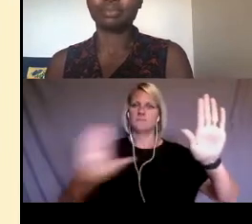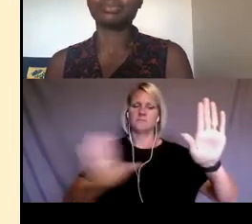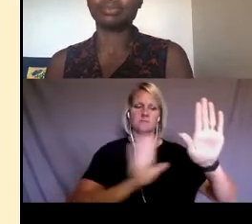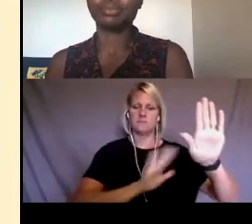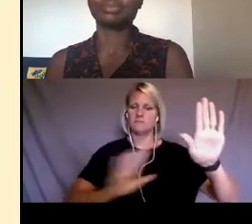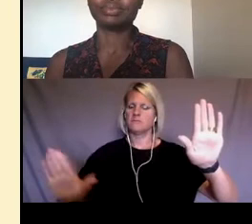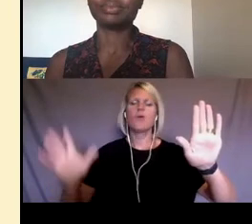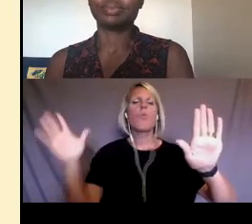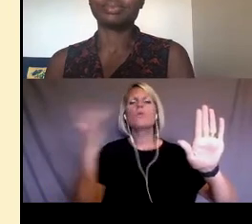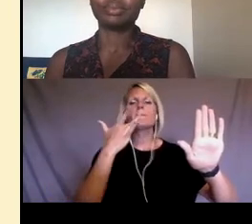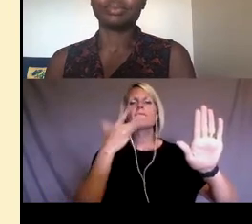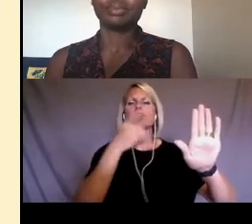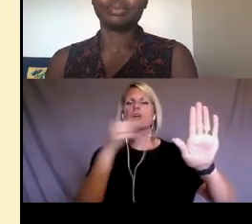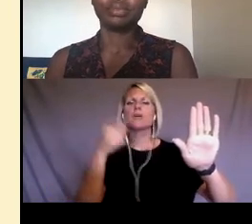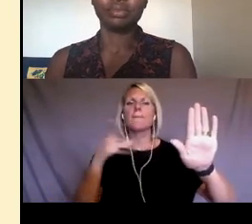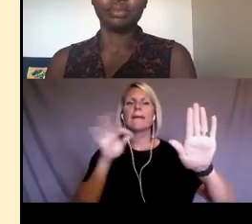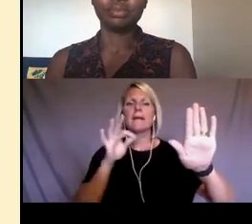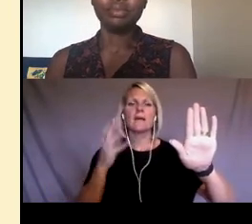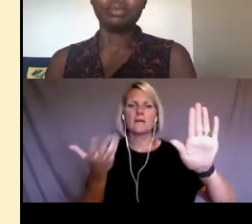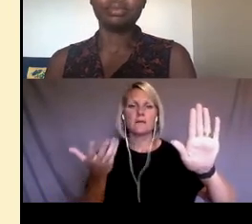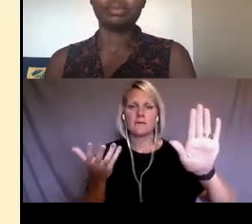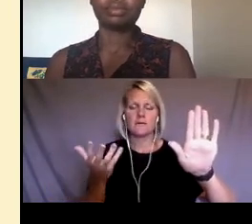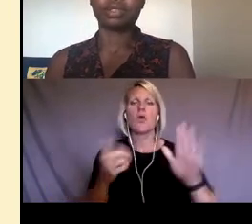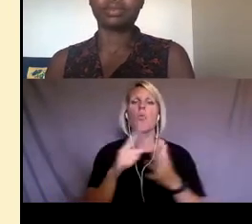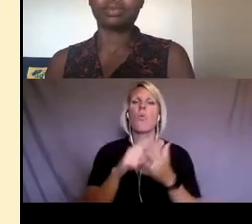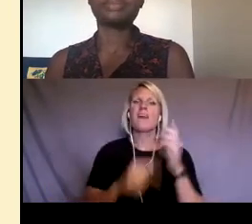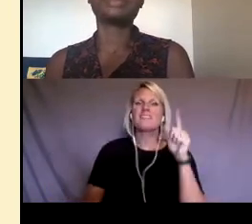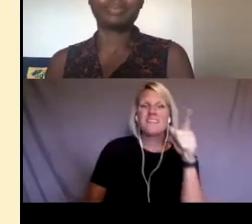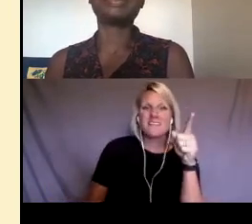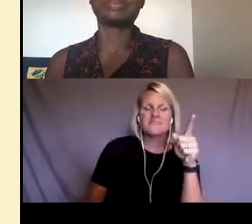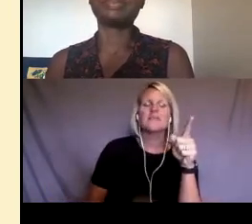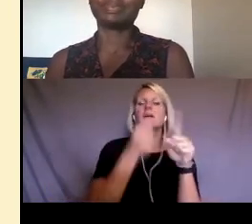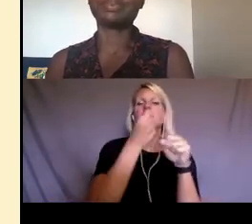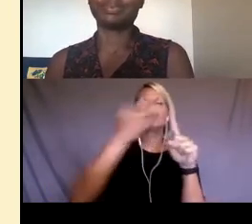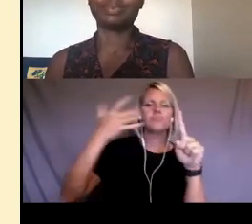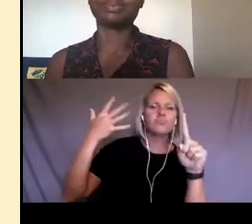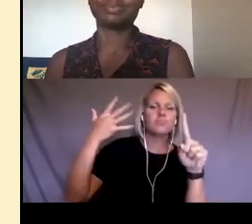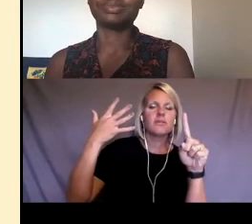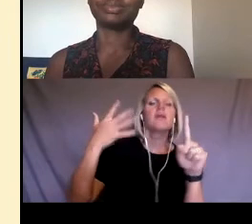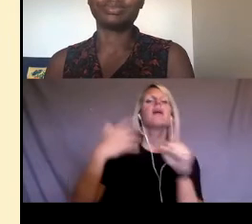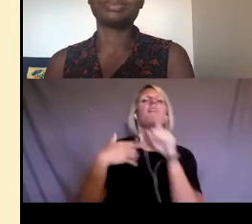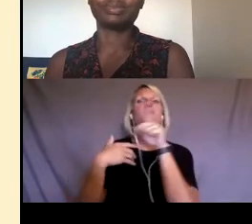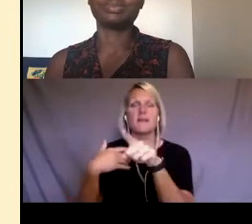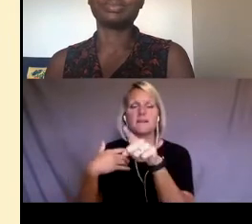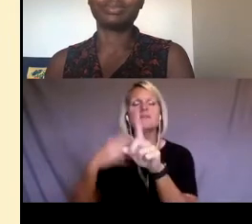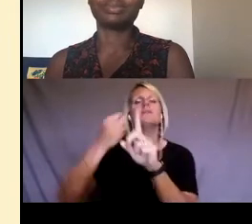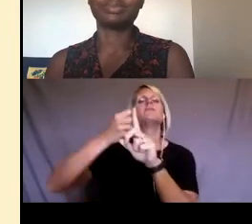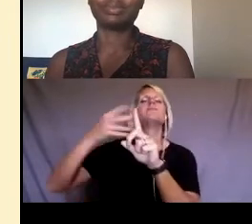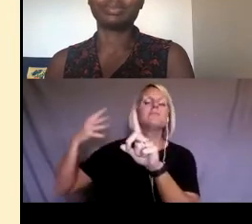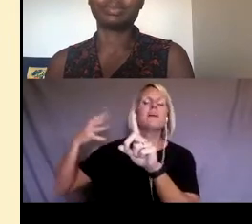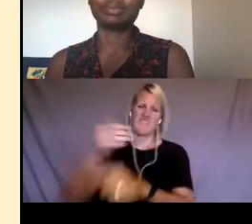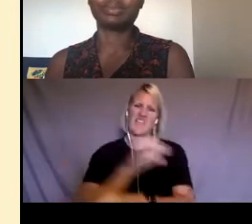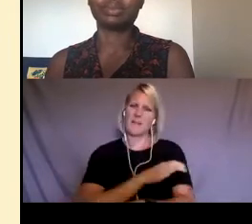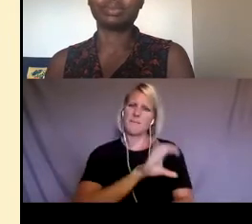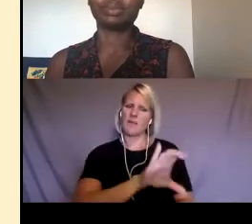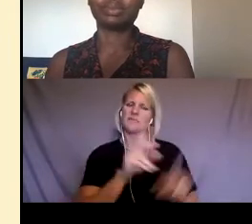photos of what is this, what it does, and then that empowers a resident to say, hey, yeah, I think we need